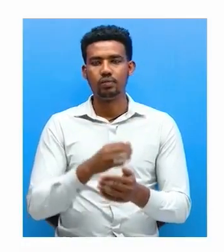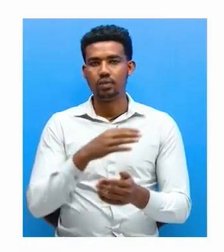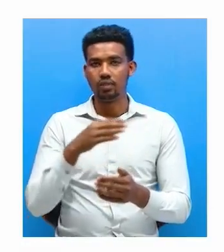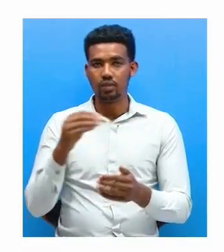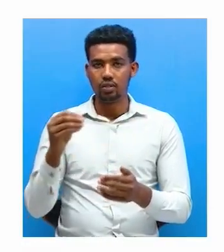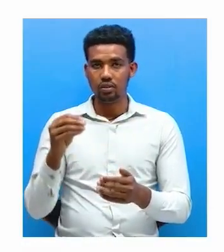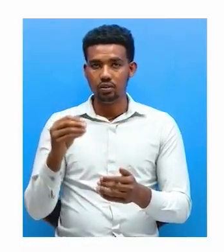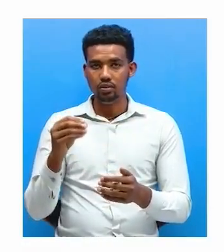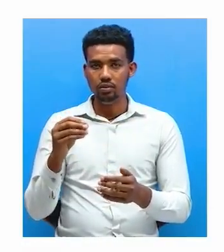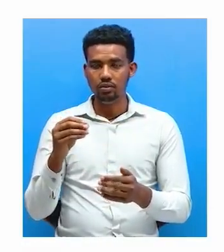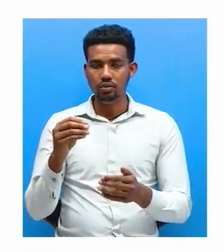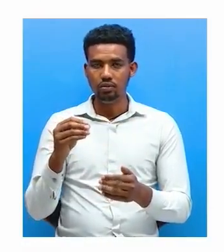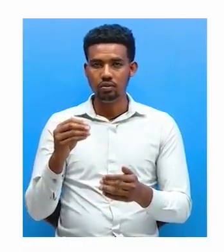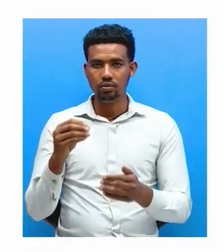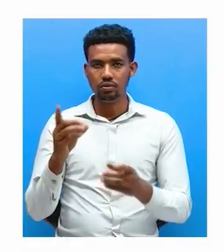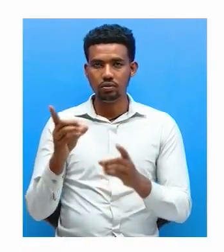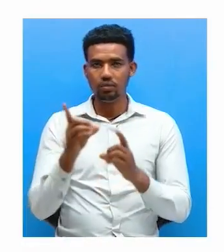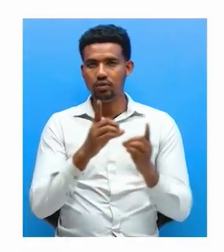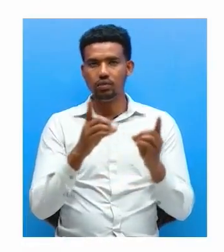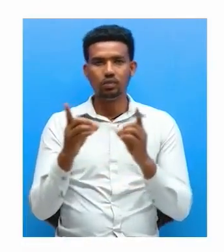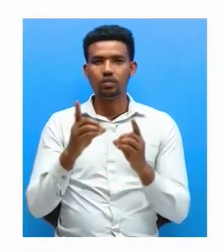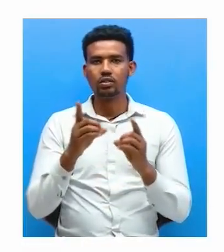and does not.